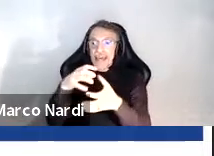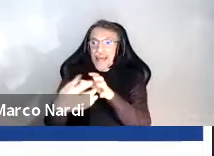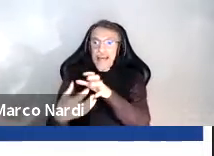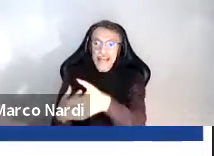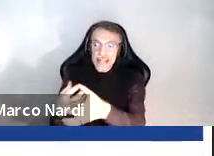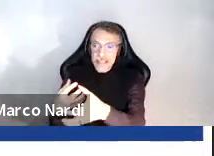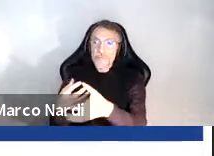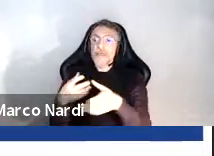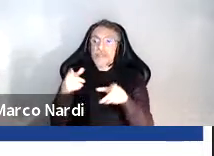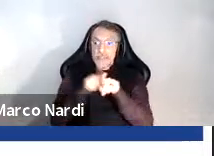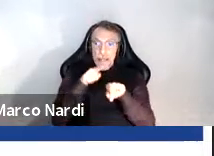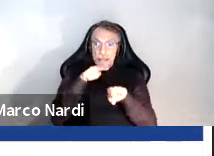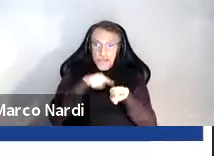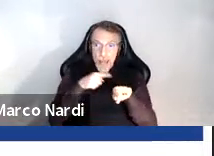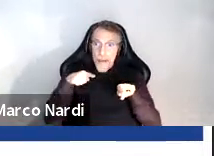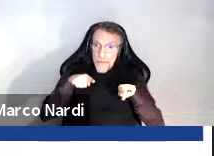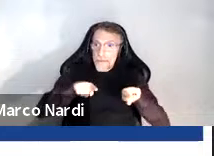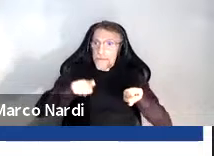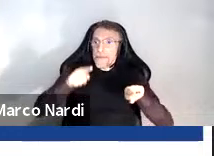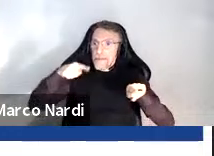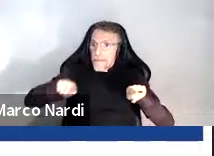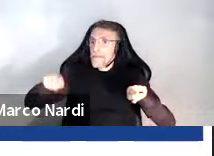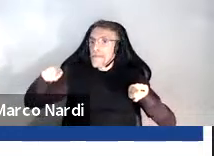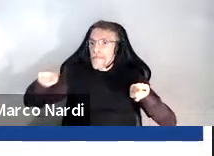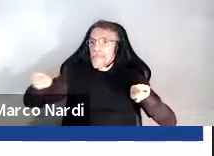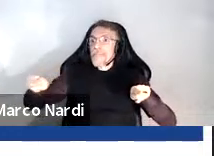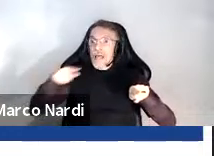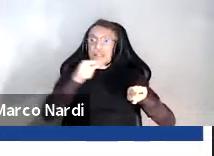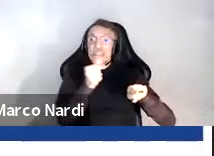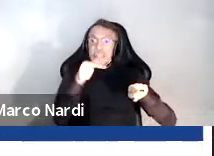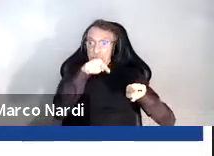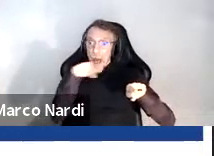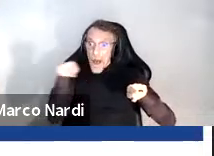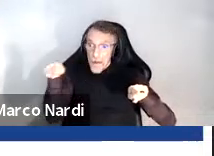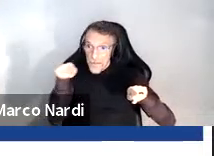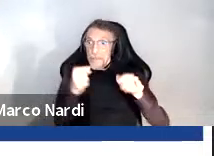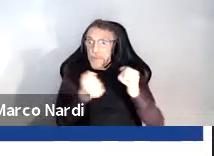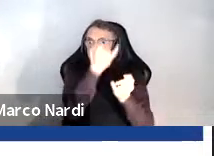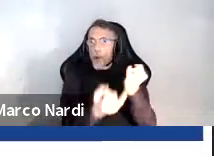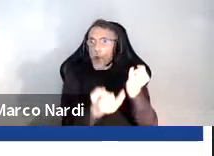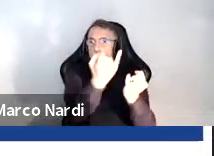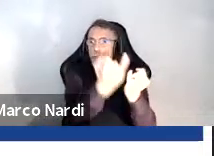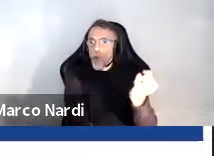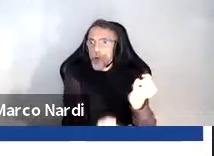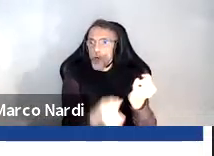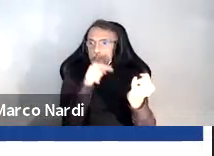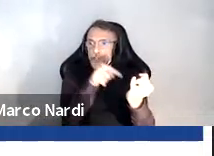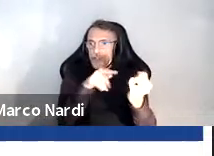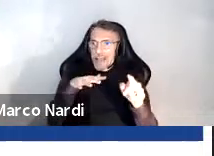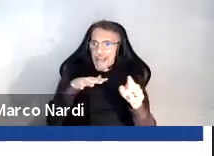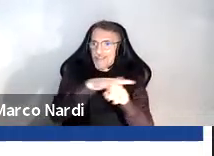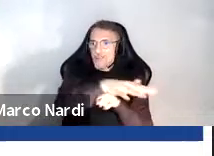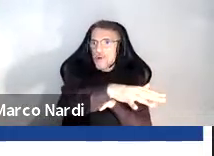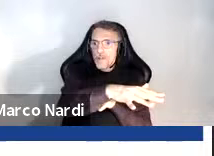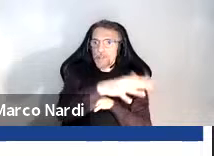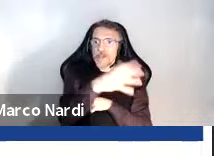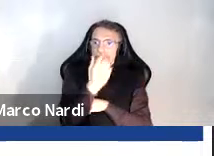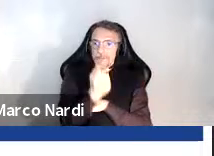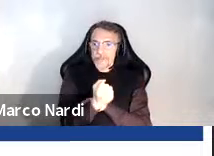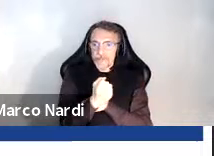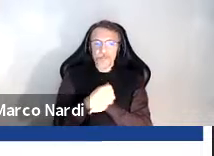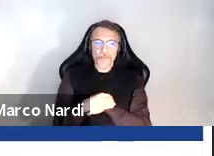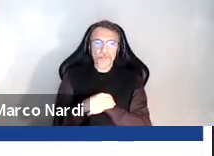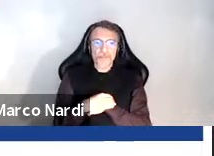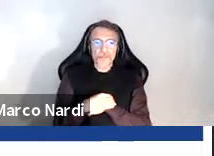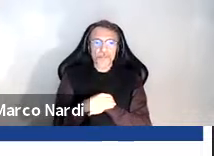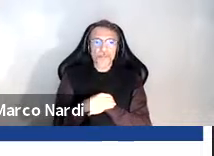in the same time that will exacerbate this negative impact. The fact is that, you know, if you factor in